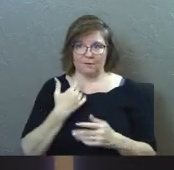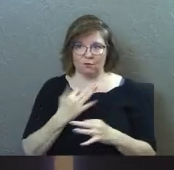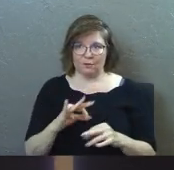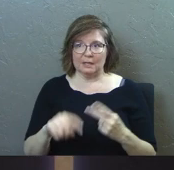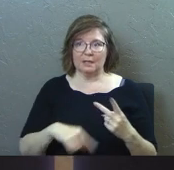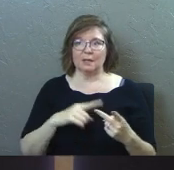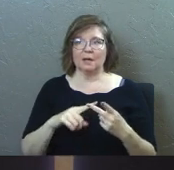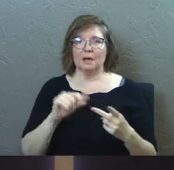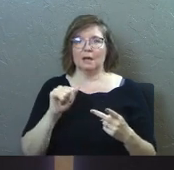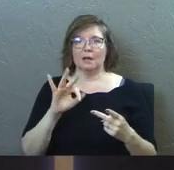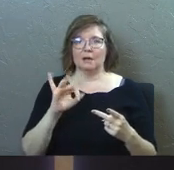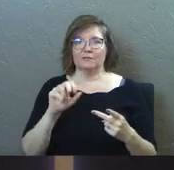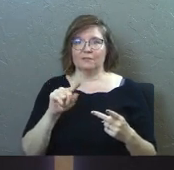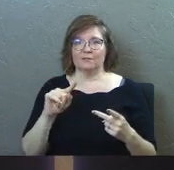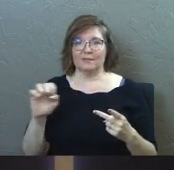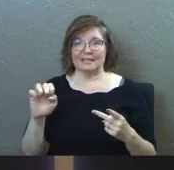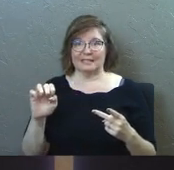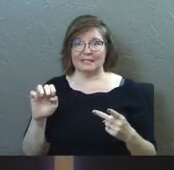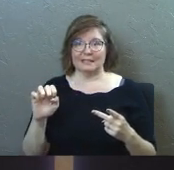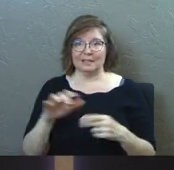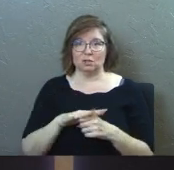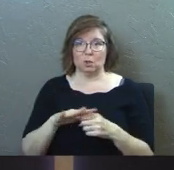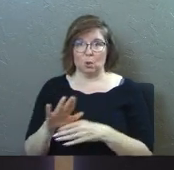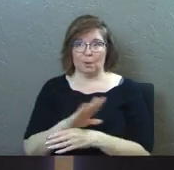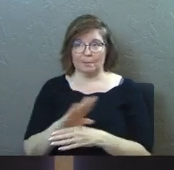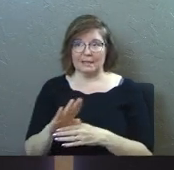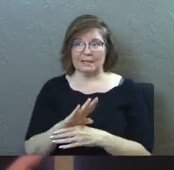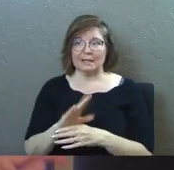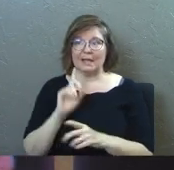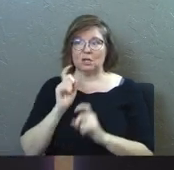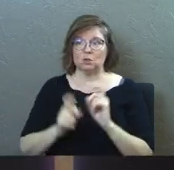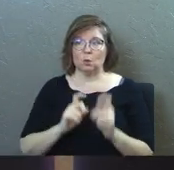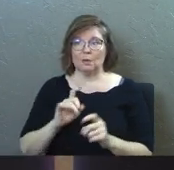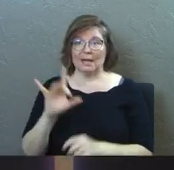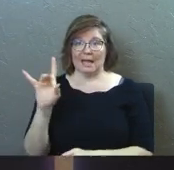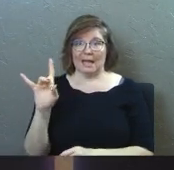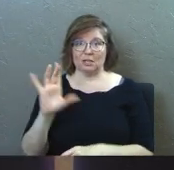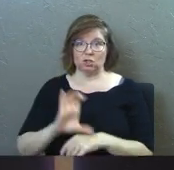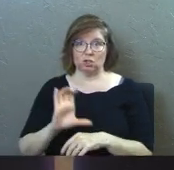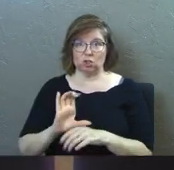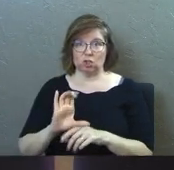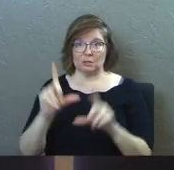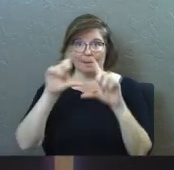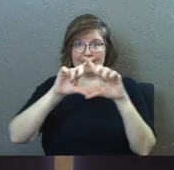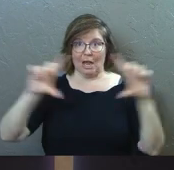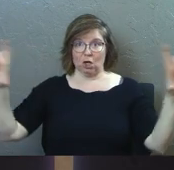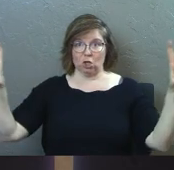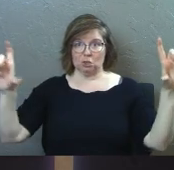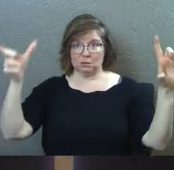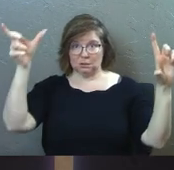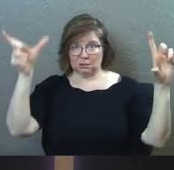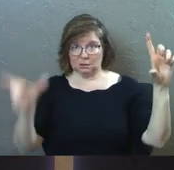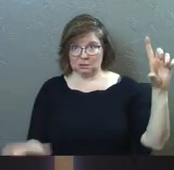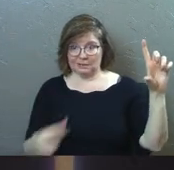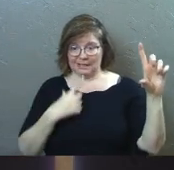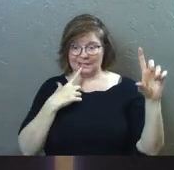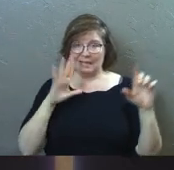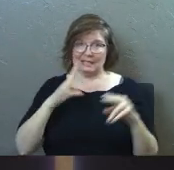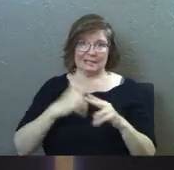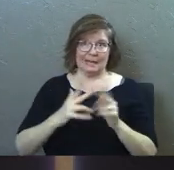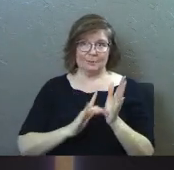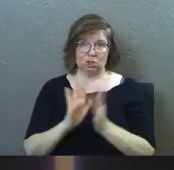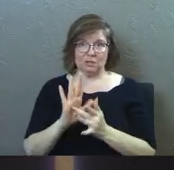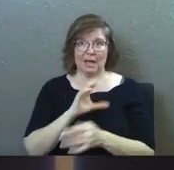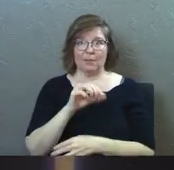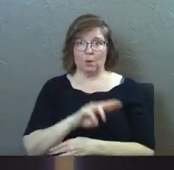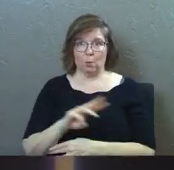for free. Affinity came out. They're also a local business. And they donated 8 church banners that all say his name is Jesus